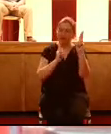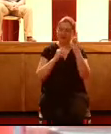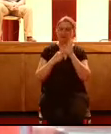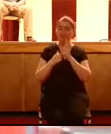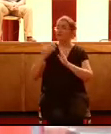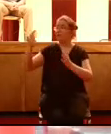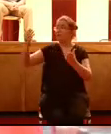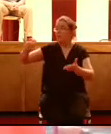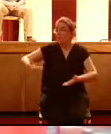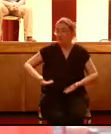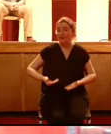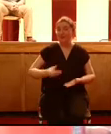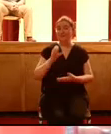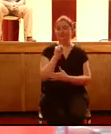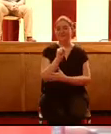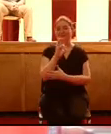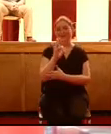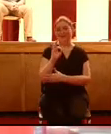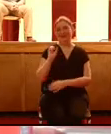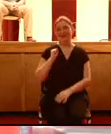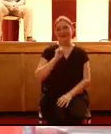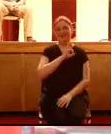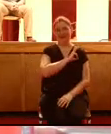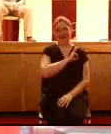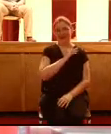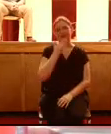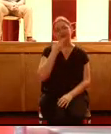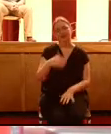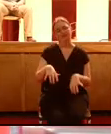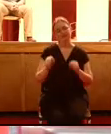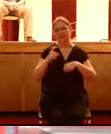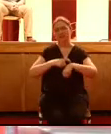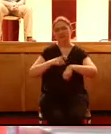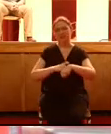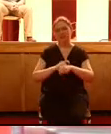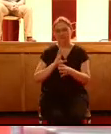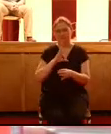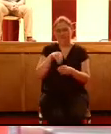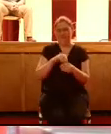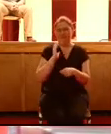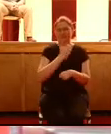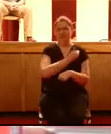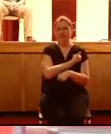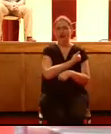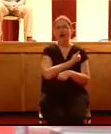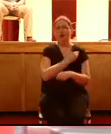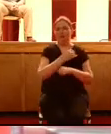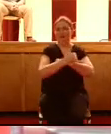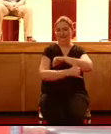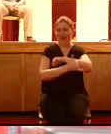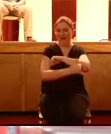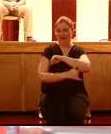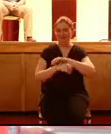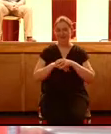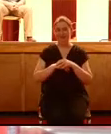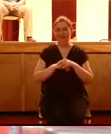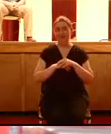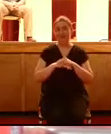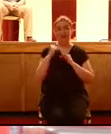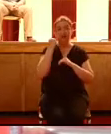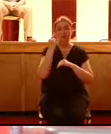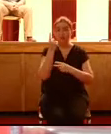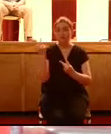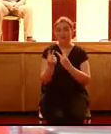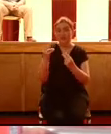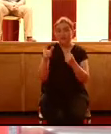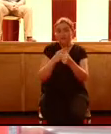staff to Bradford High School tonight. Thank you for taking the time to invest in our citizens of Bradford County. For those visiting for the first